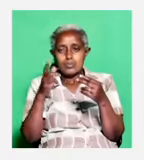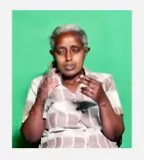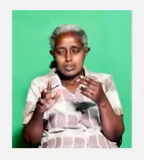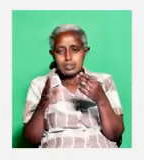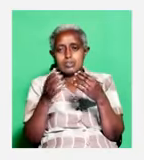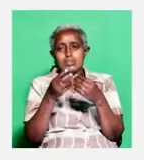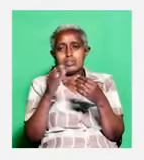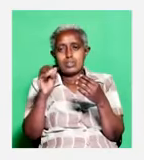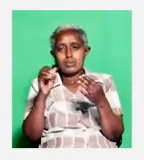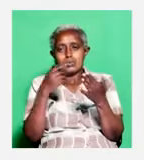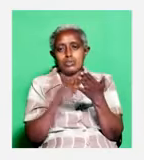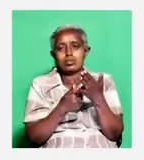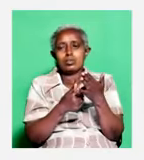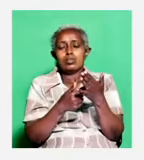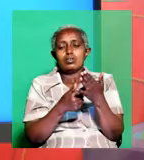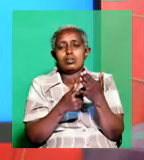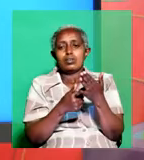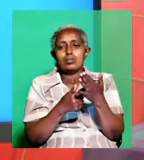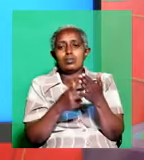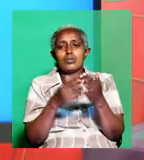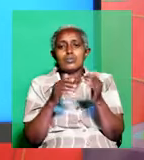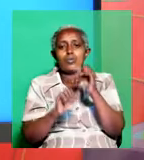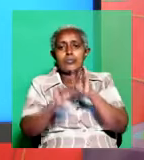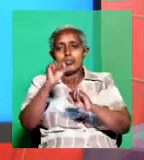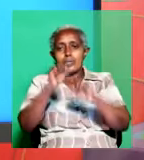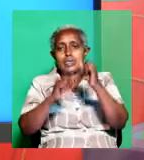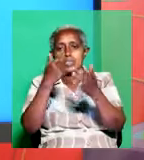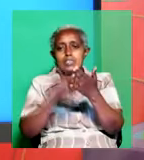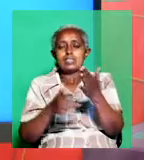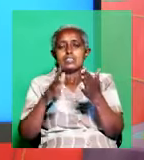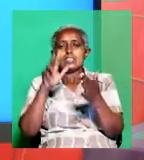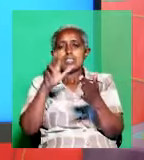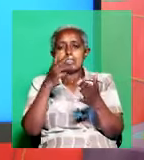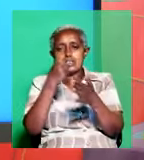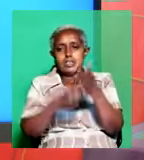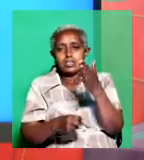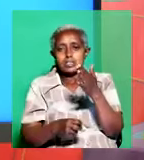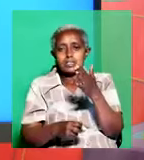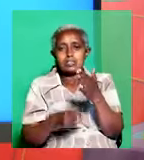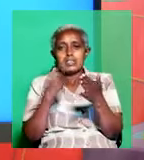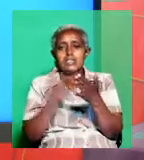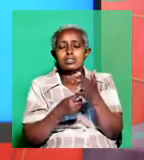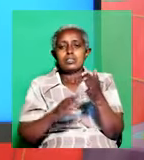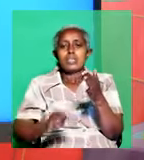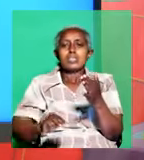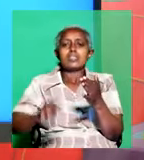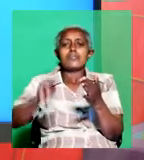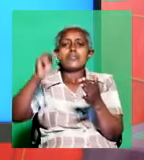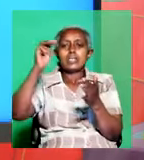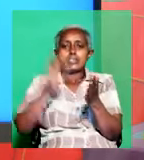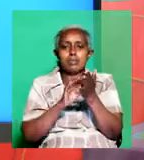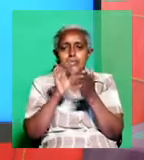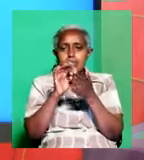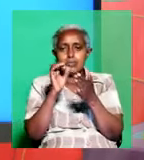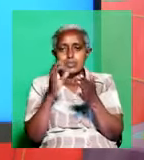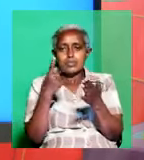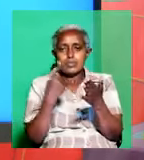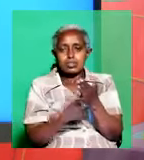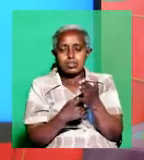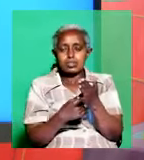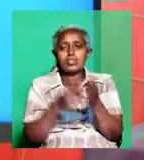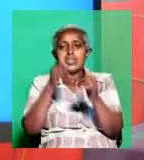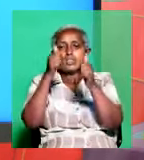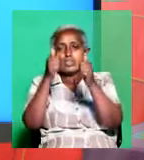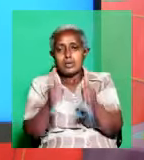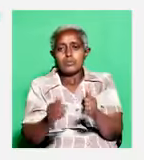is 0. Therefore, from this, when you compare these three results, this is the maximum number. So, this it is